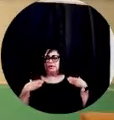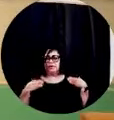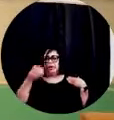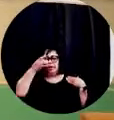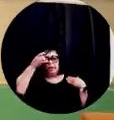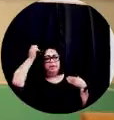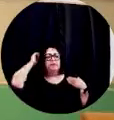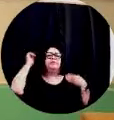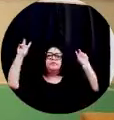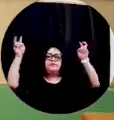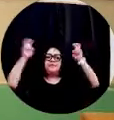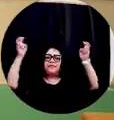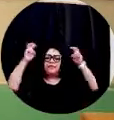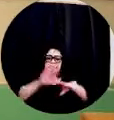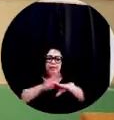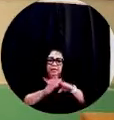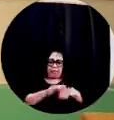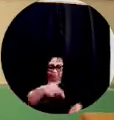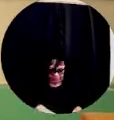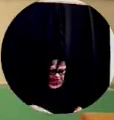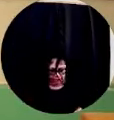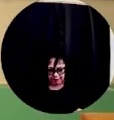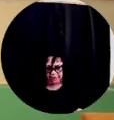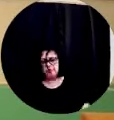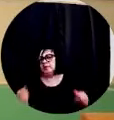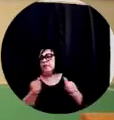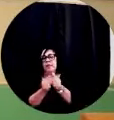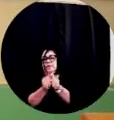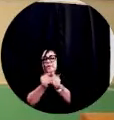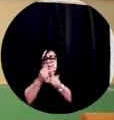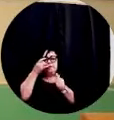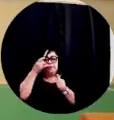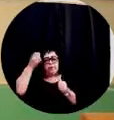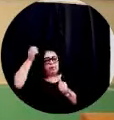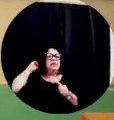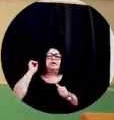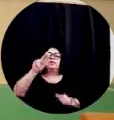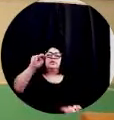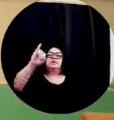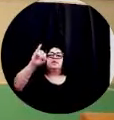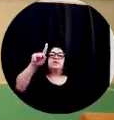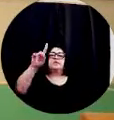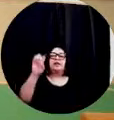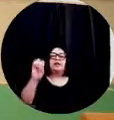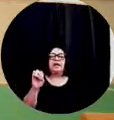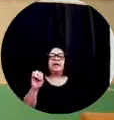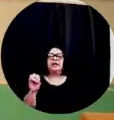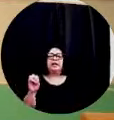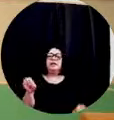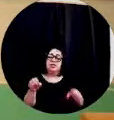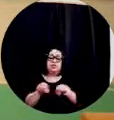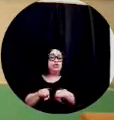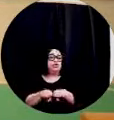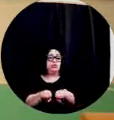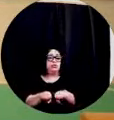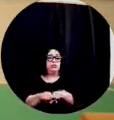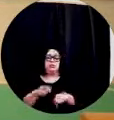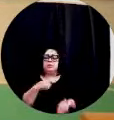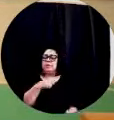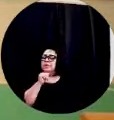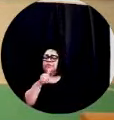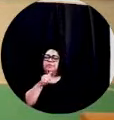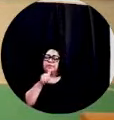sneakers. Now, you didn't even know you was wearing victory. Now, I'm not promoting